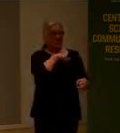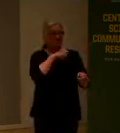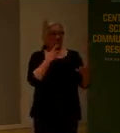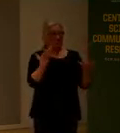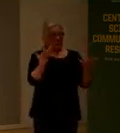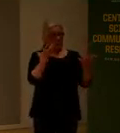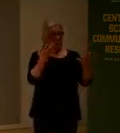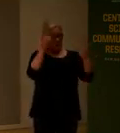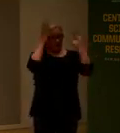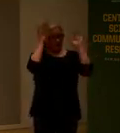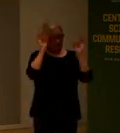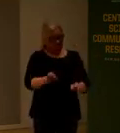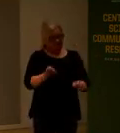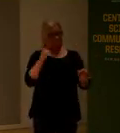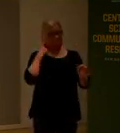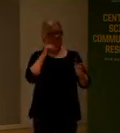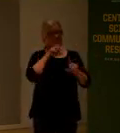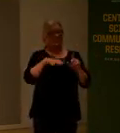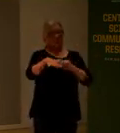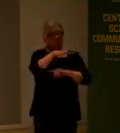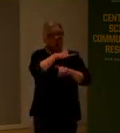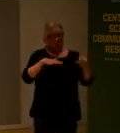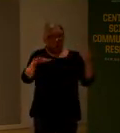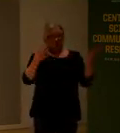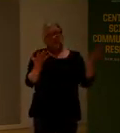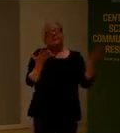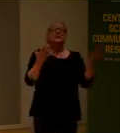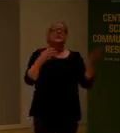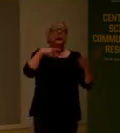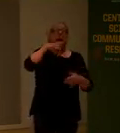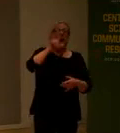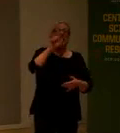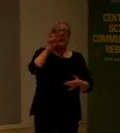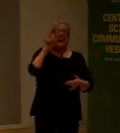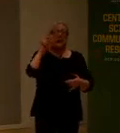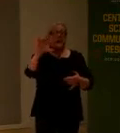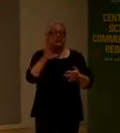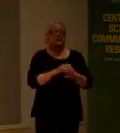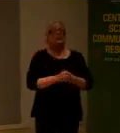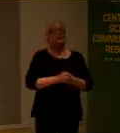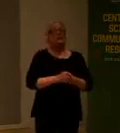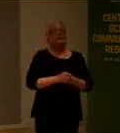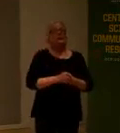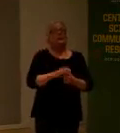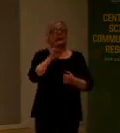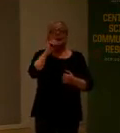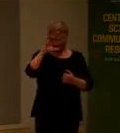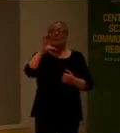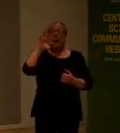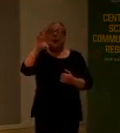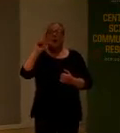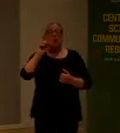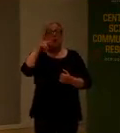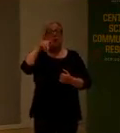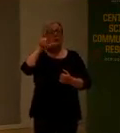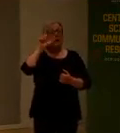them. Plastics, fossil fuels creates plastics. Microplastics, there's a whole literature around